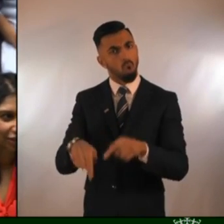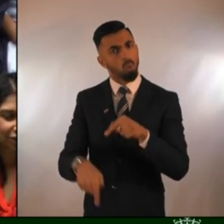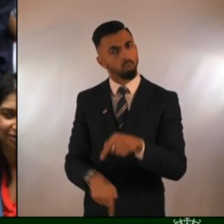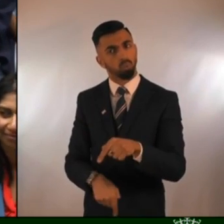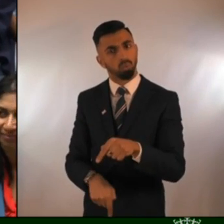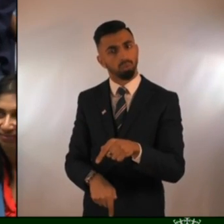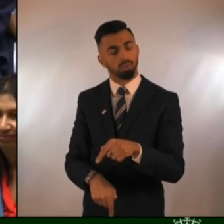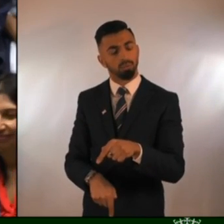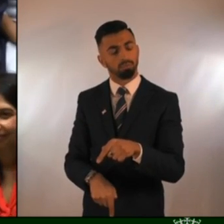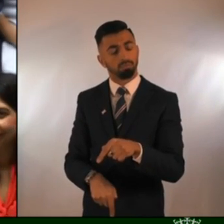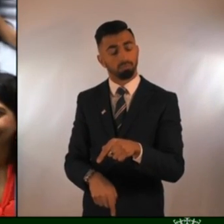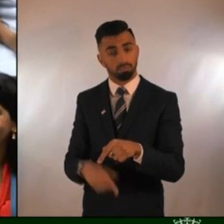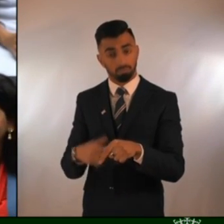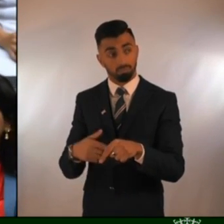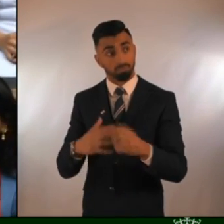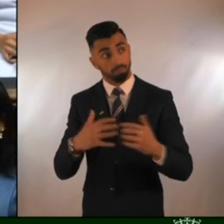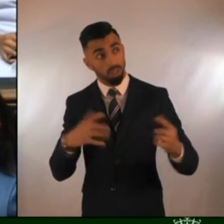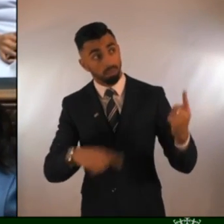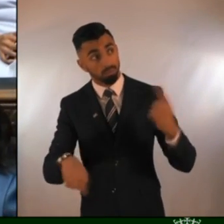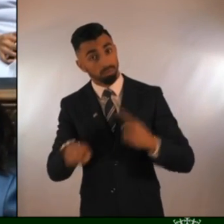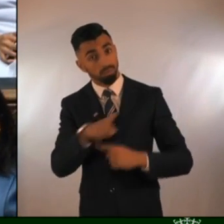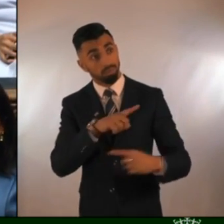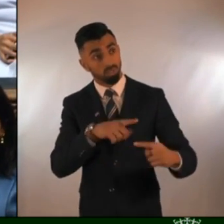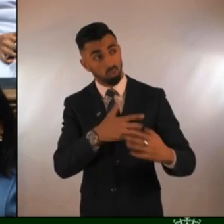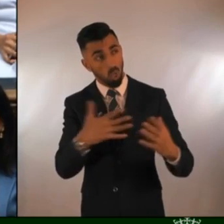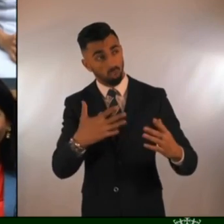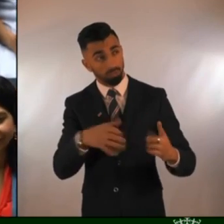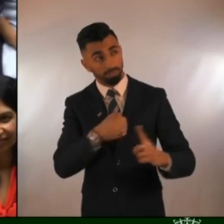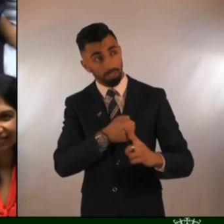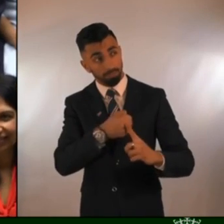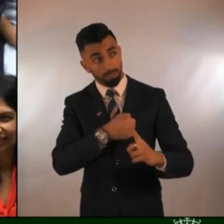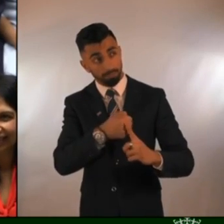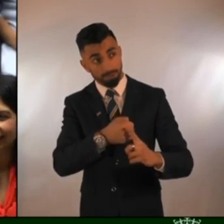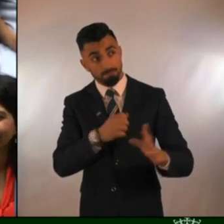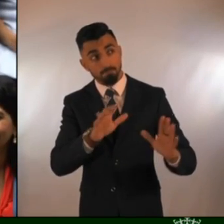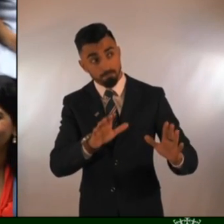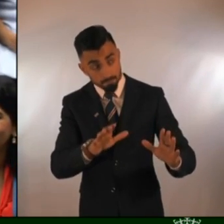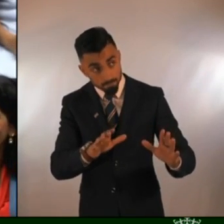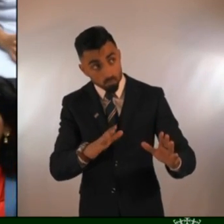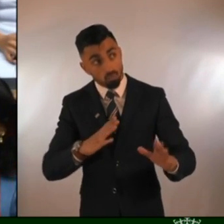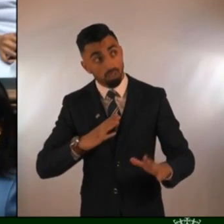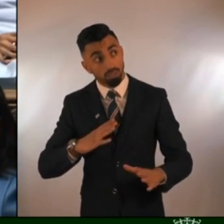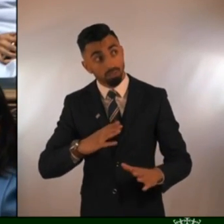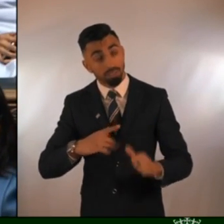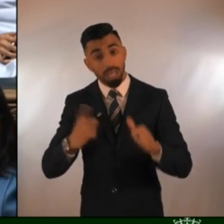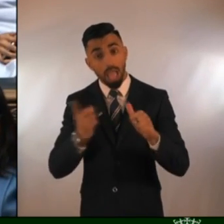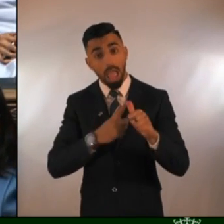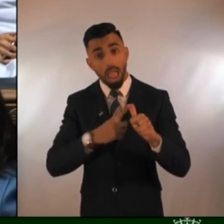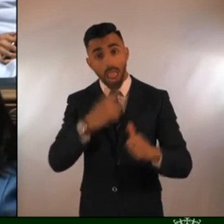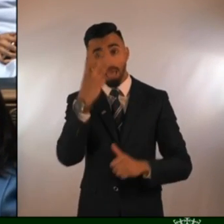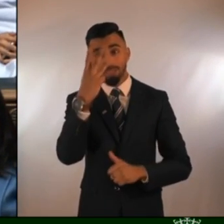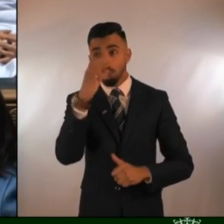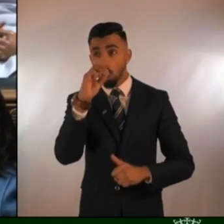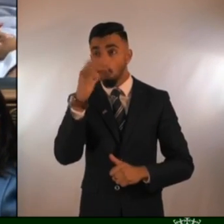many honourable and right honourable members who have campaigned for this moment, I say this. The A303,